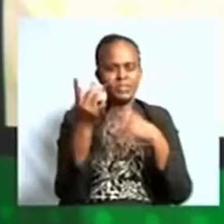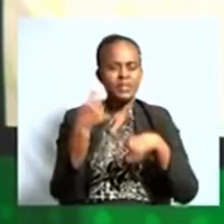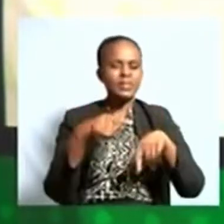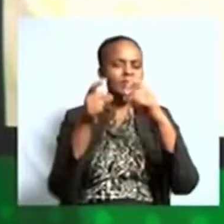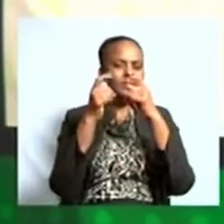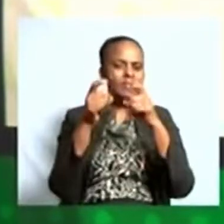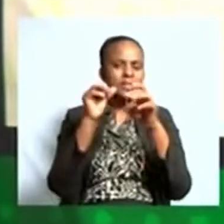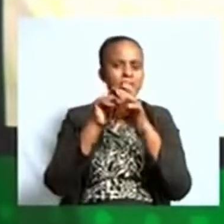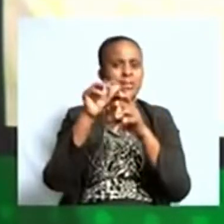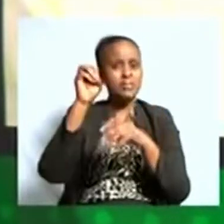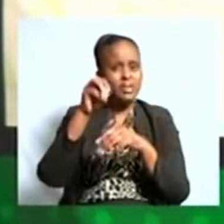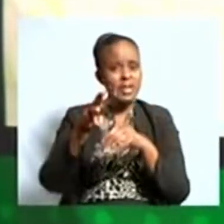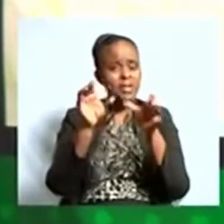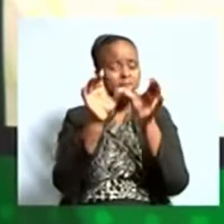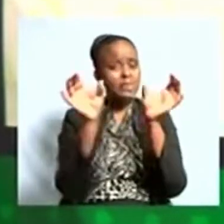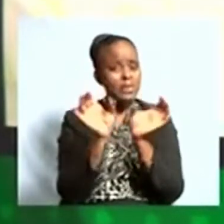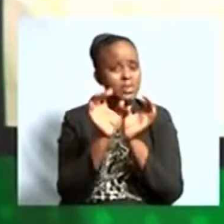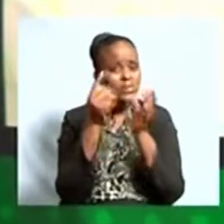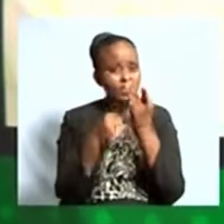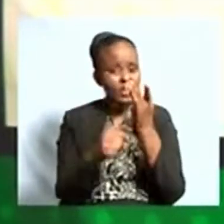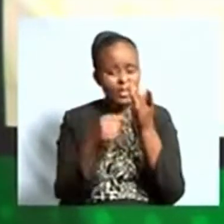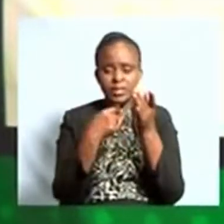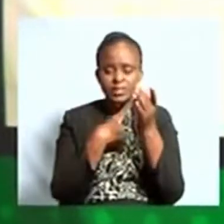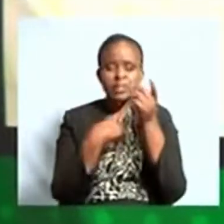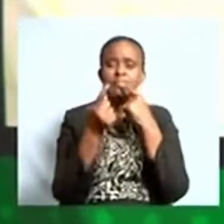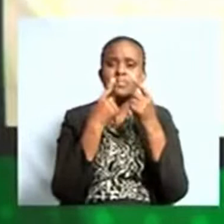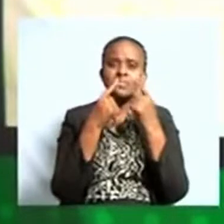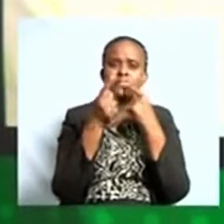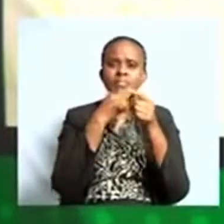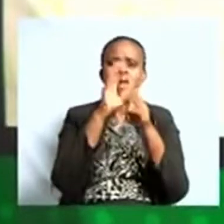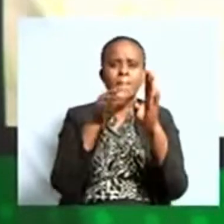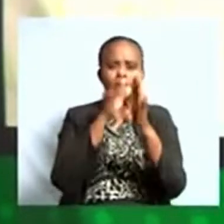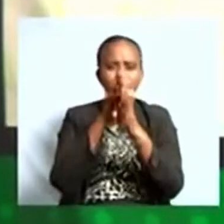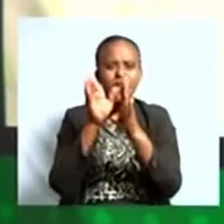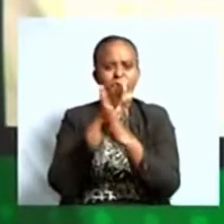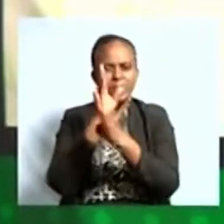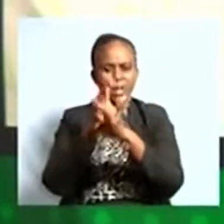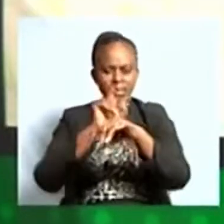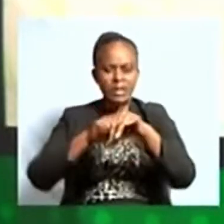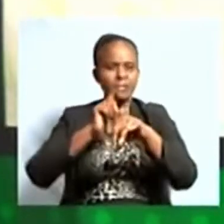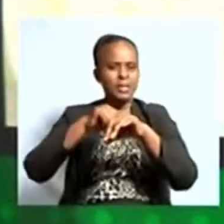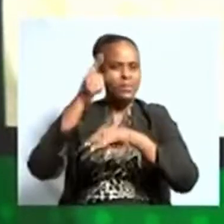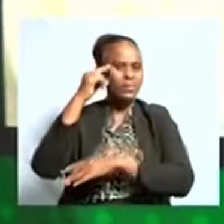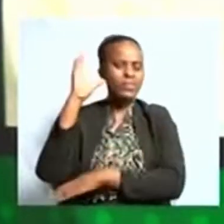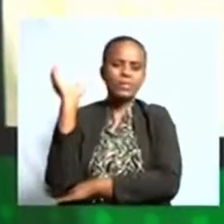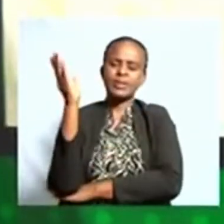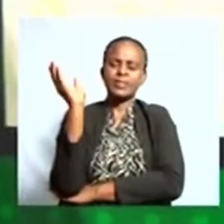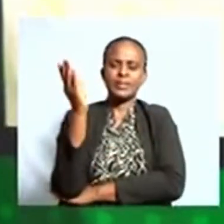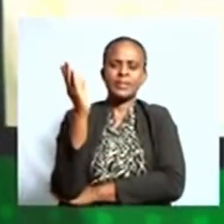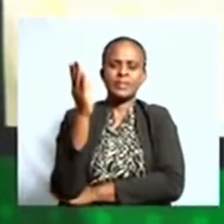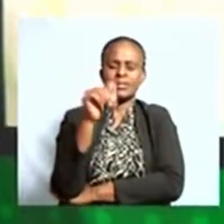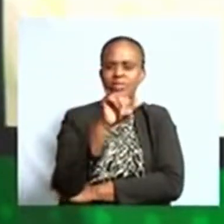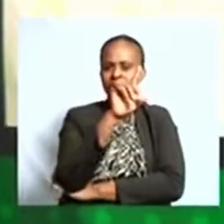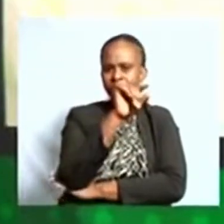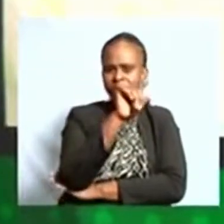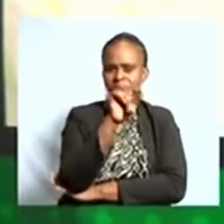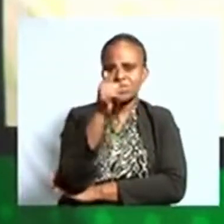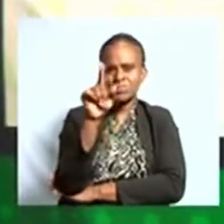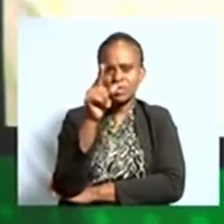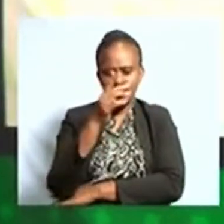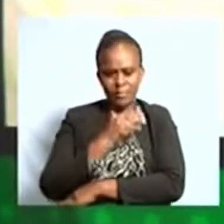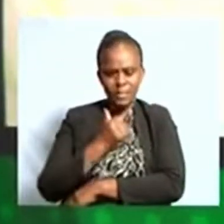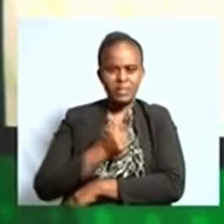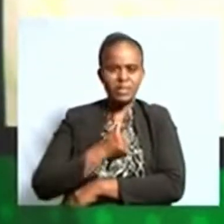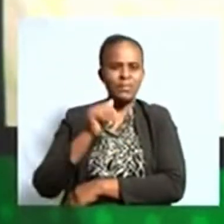challenges in Munali constituency, I was speaking to them during the campaigns. Then 2021, I went